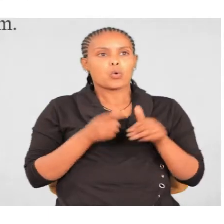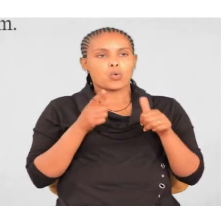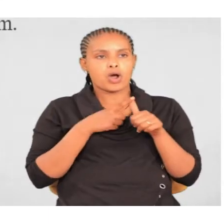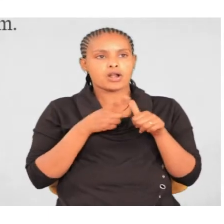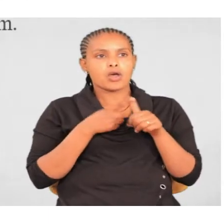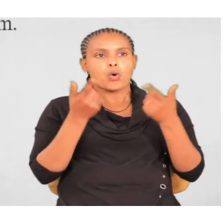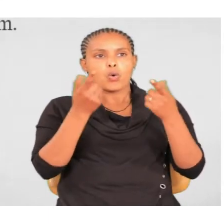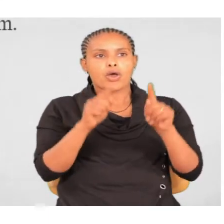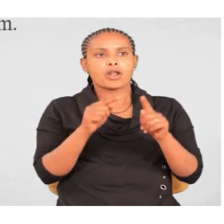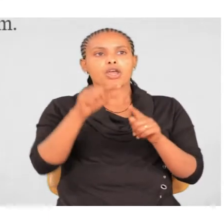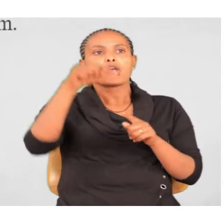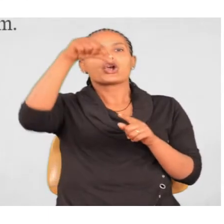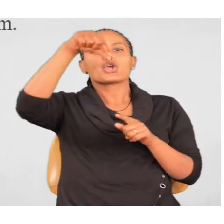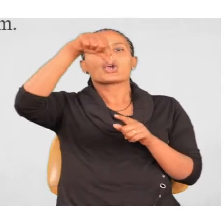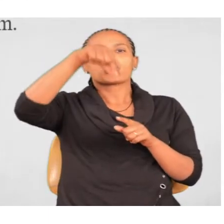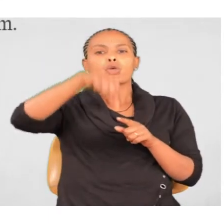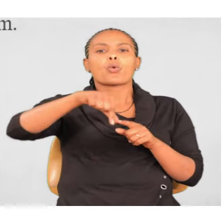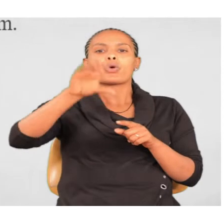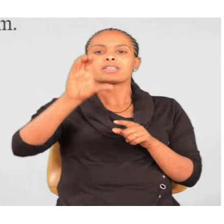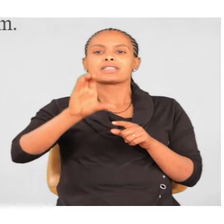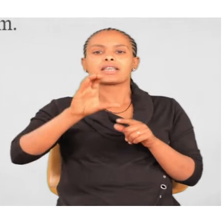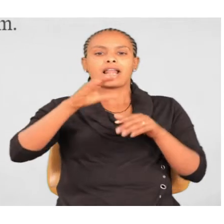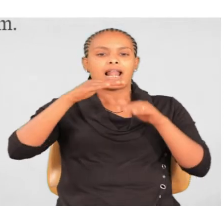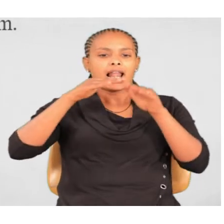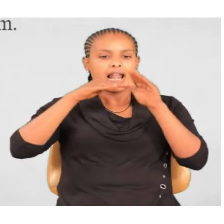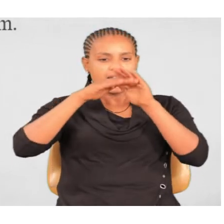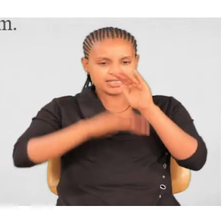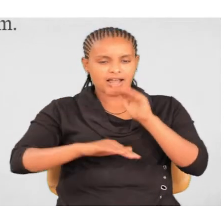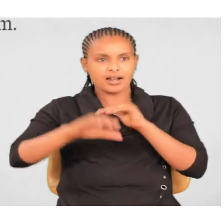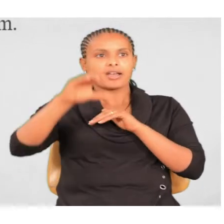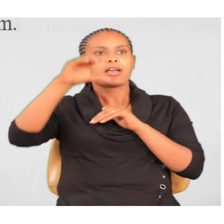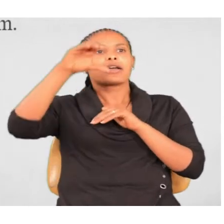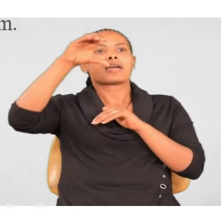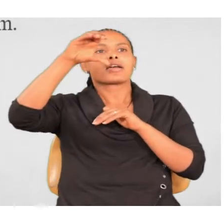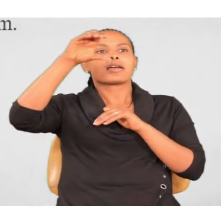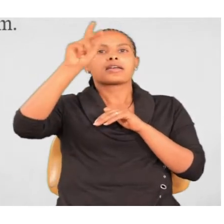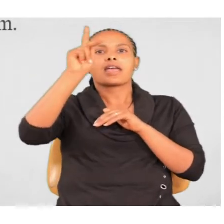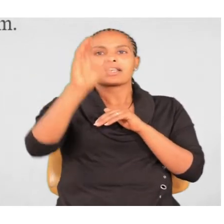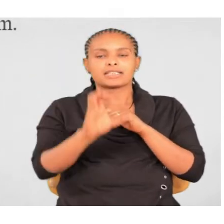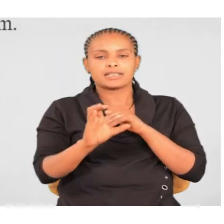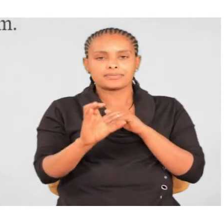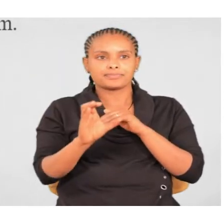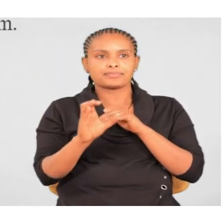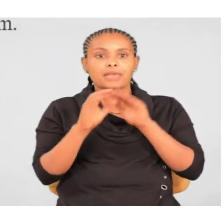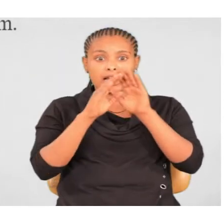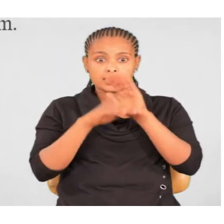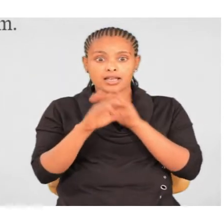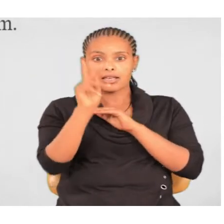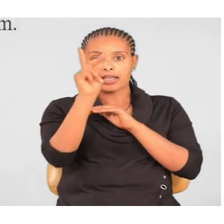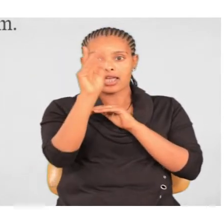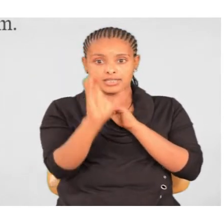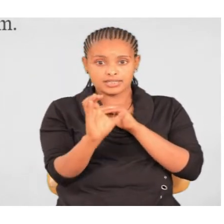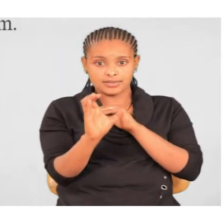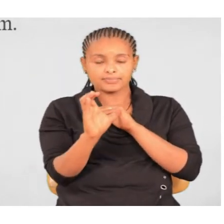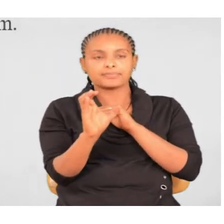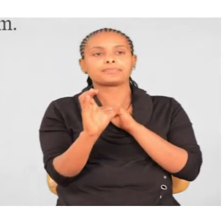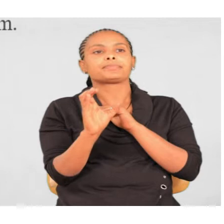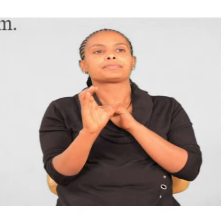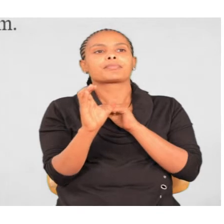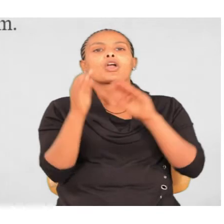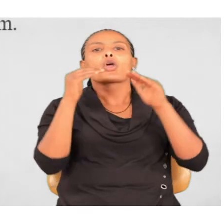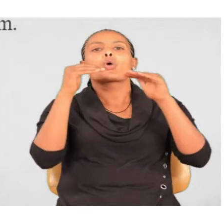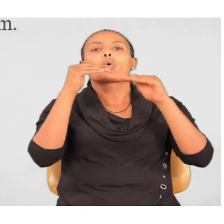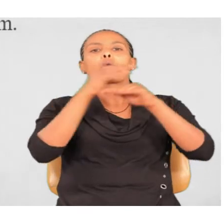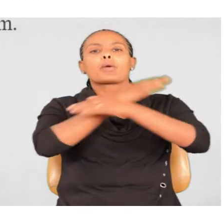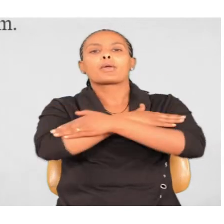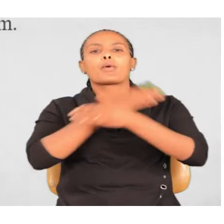1. When QC is less than Kc, when the value of QC is less than the value of Kc,